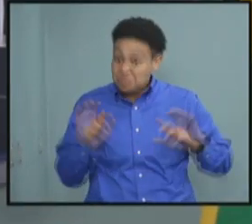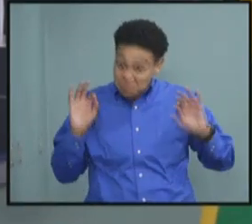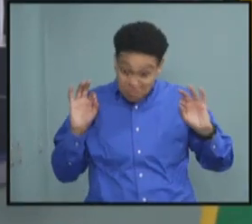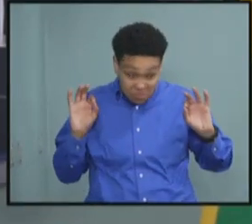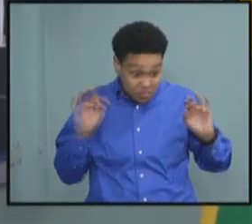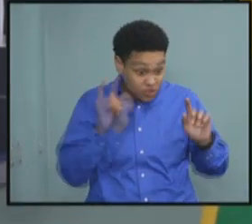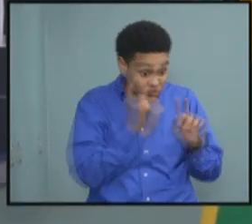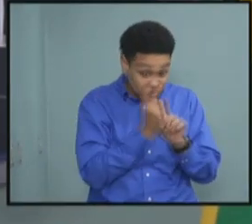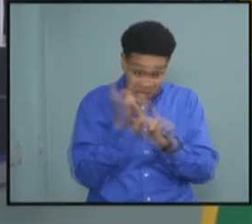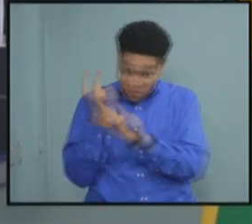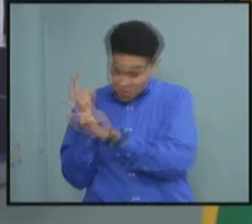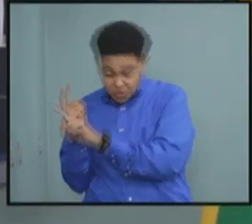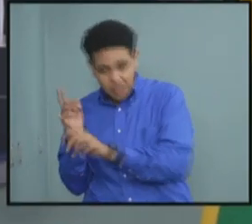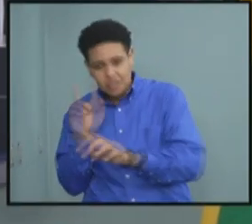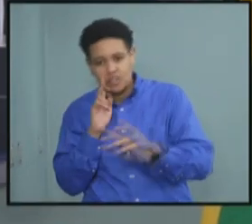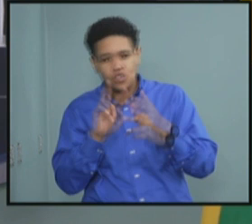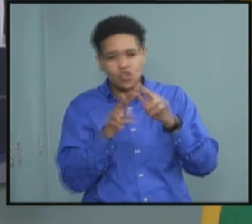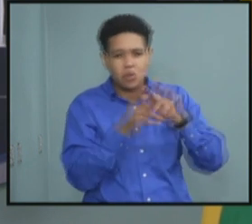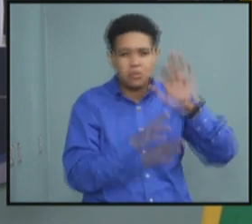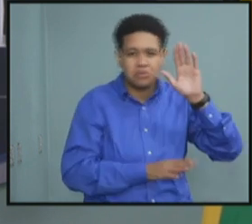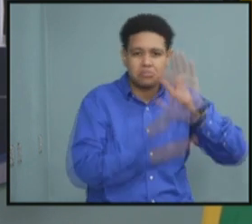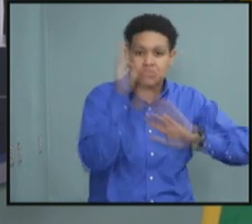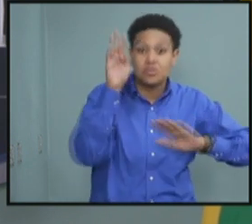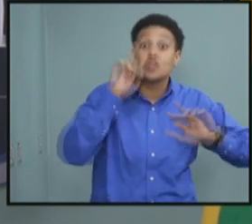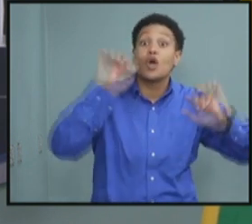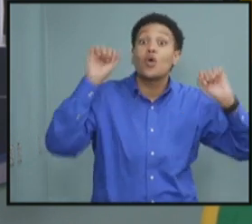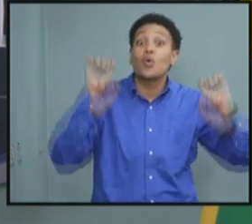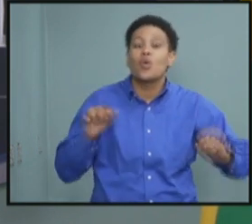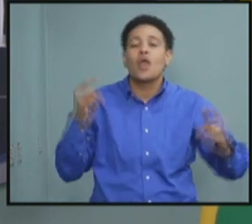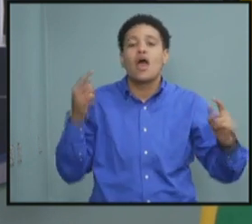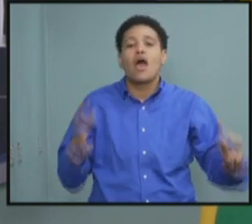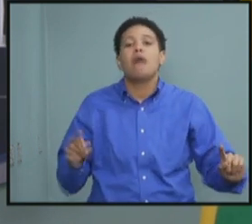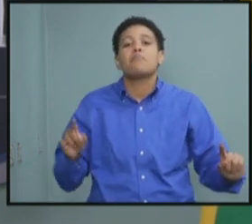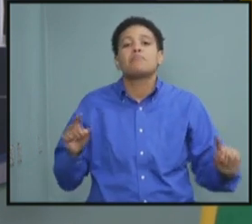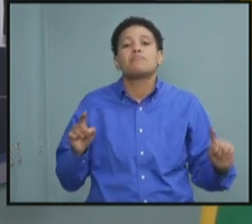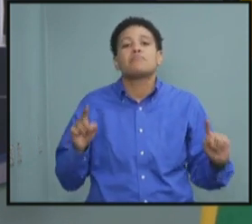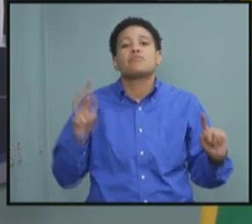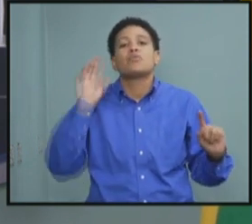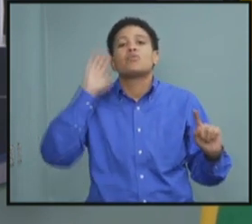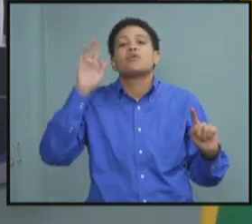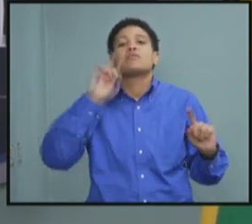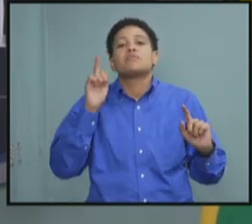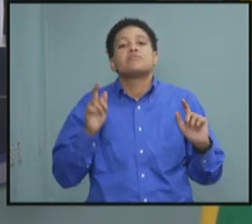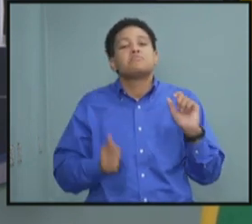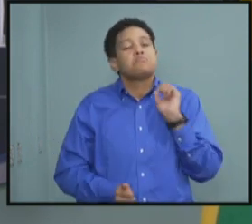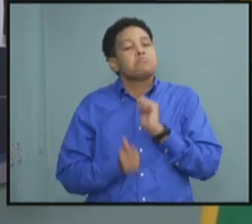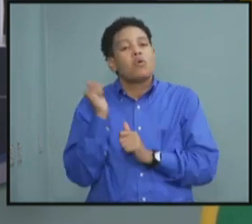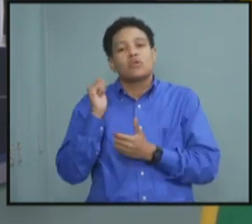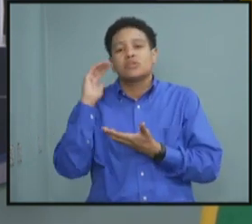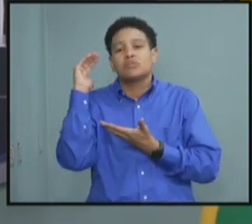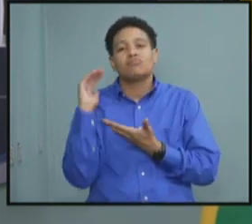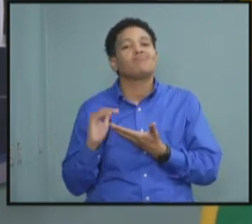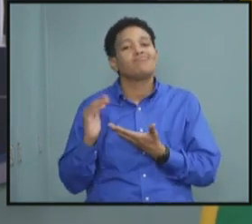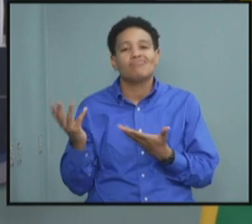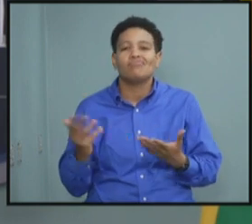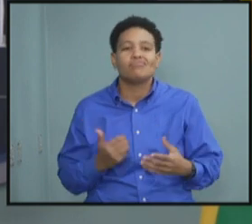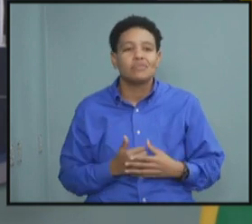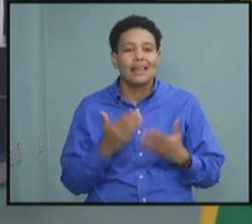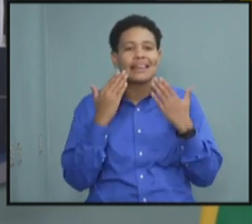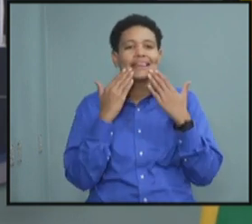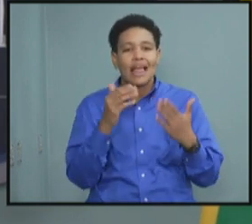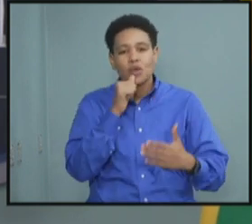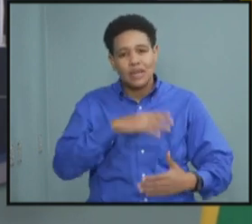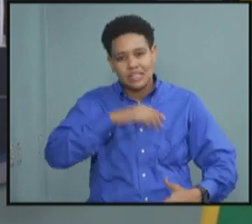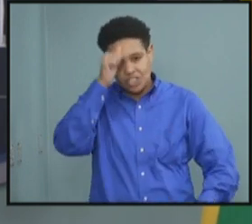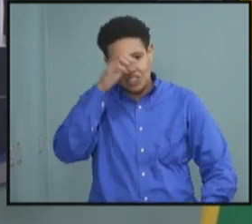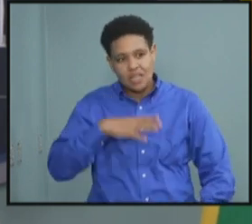correct, the spike that could happen would be largely mitigated. Thank you, ladies